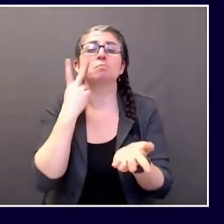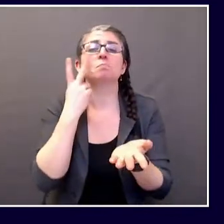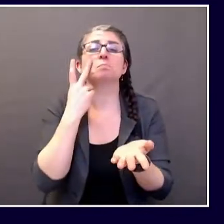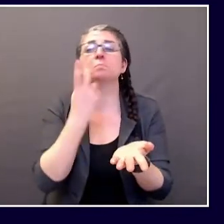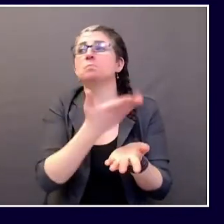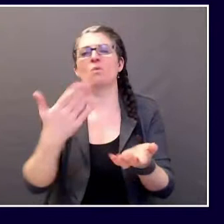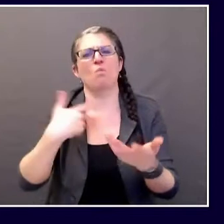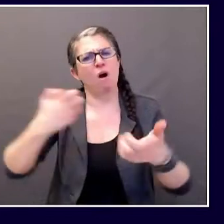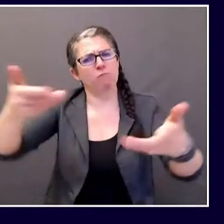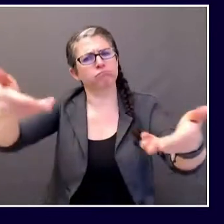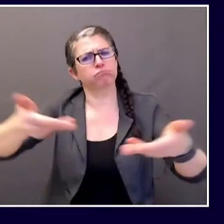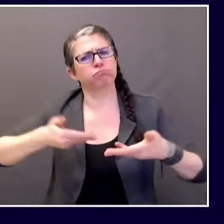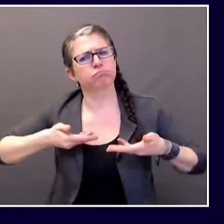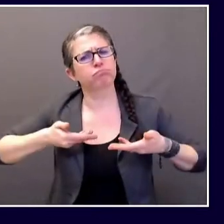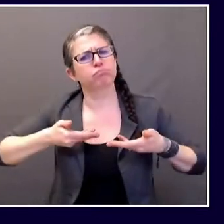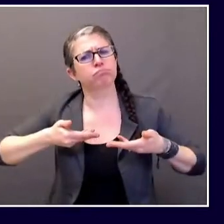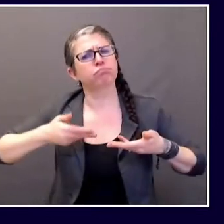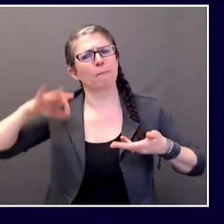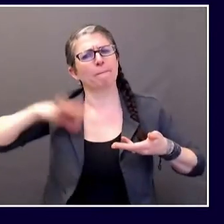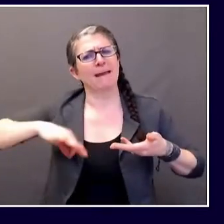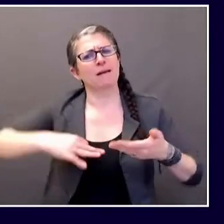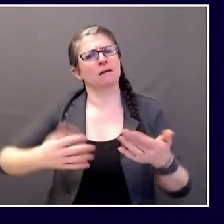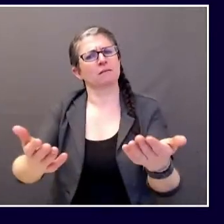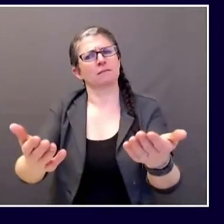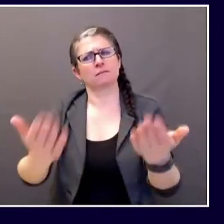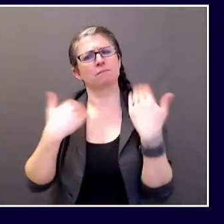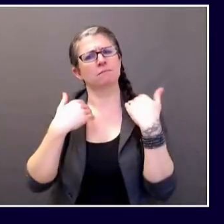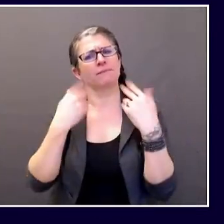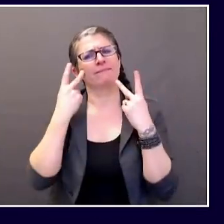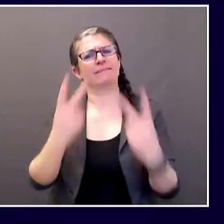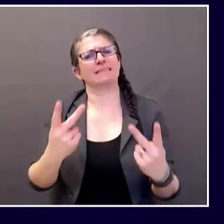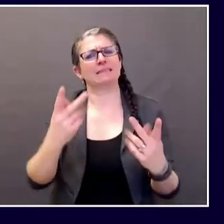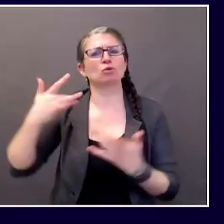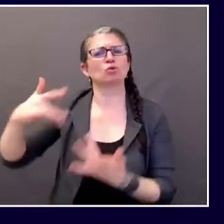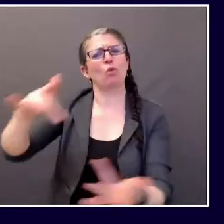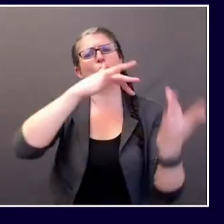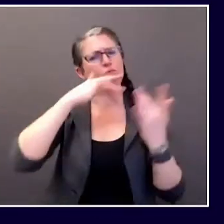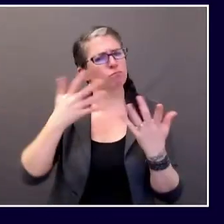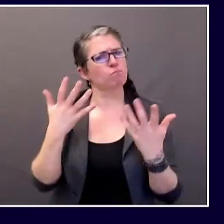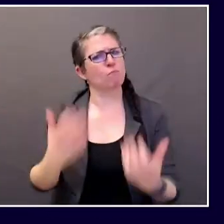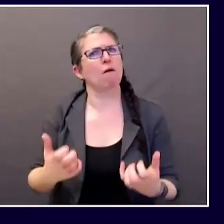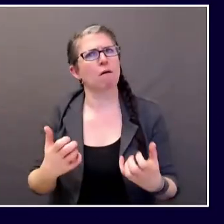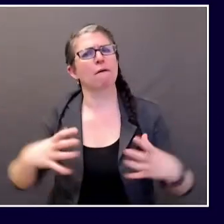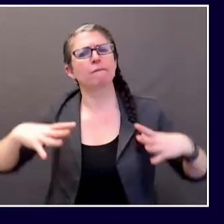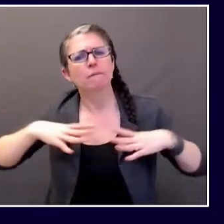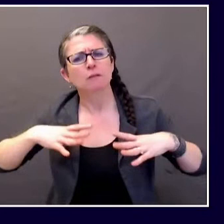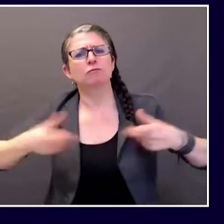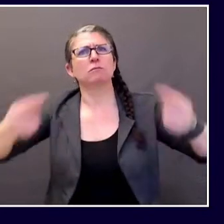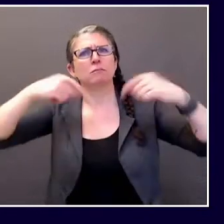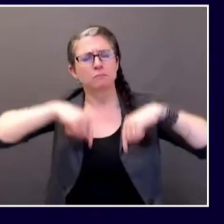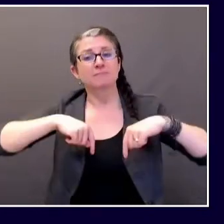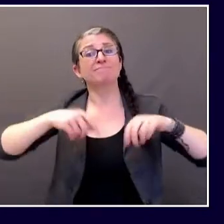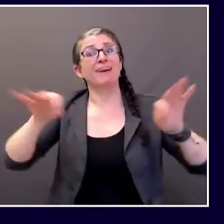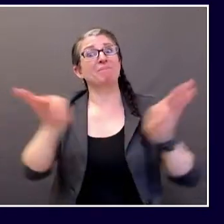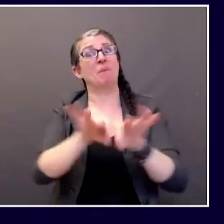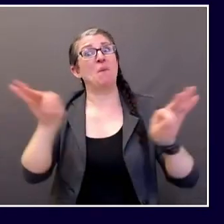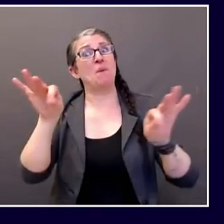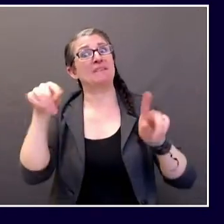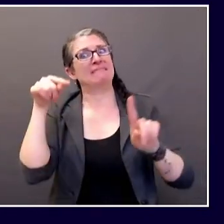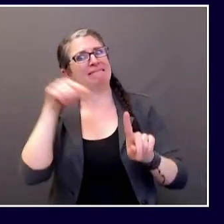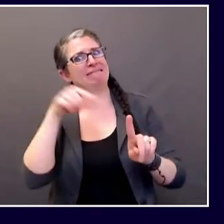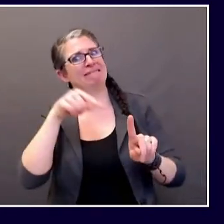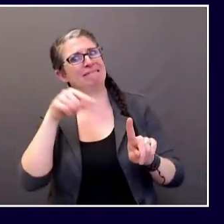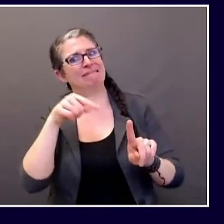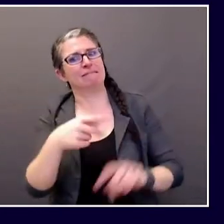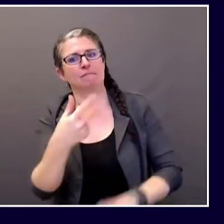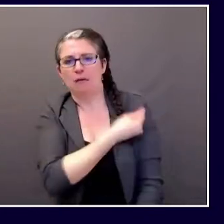that, recognizing that we do have a little bit more work to do on the vaccination front before we can really talk about tourism. Great,